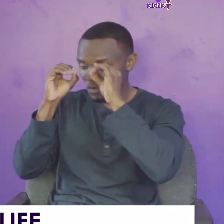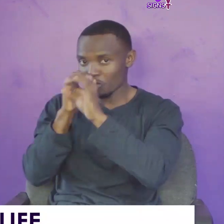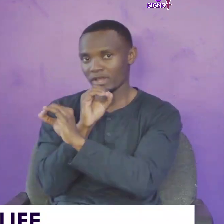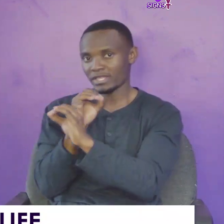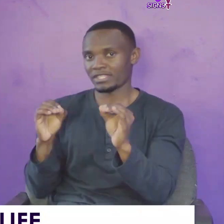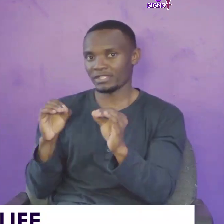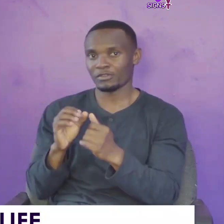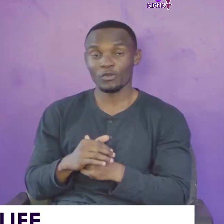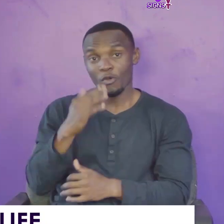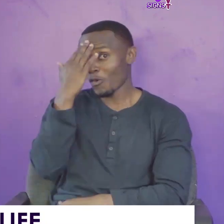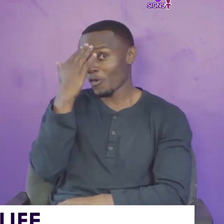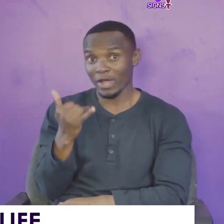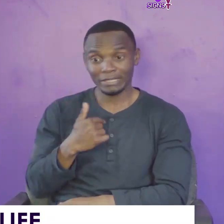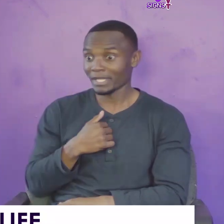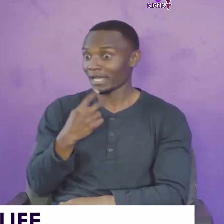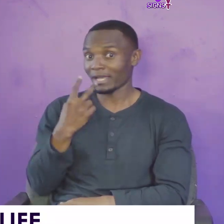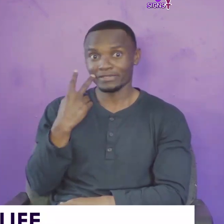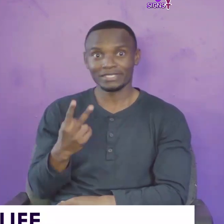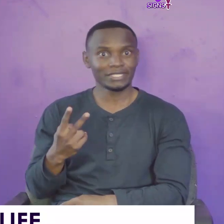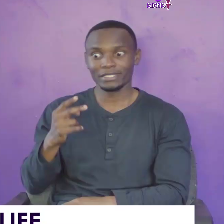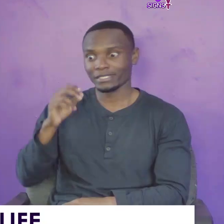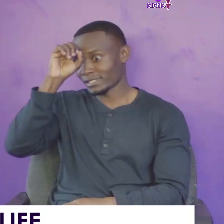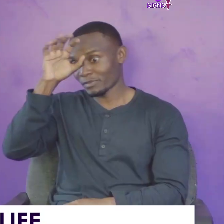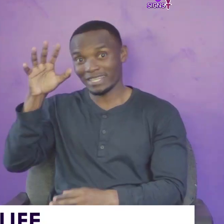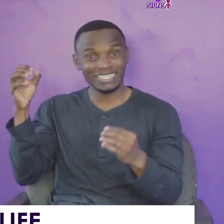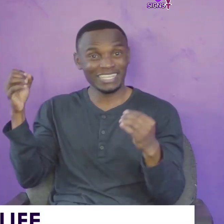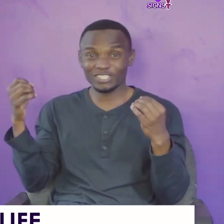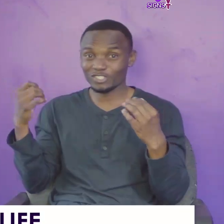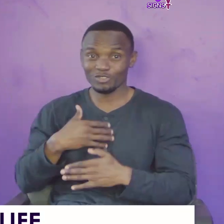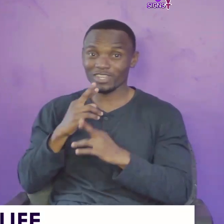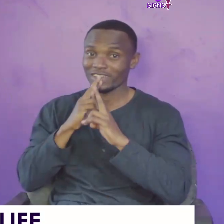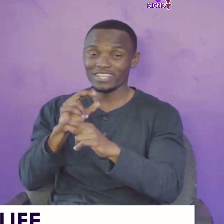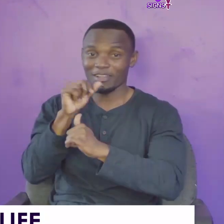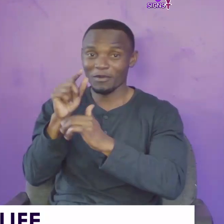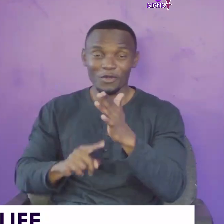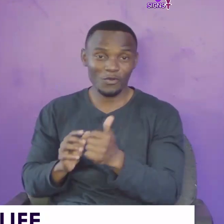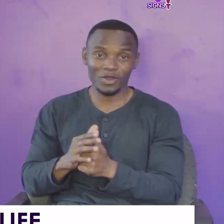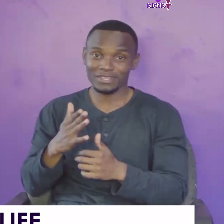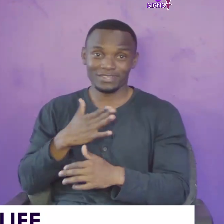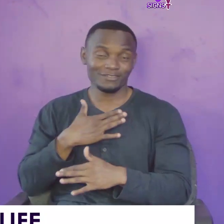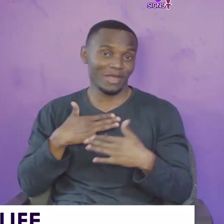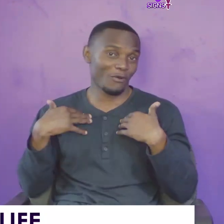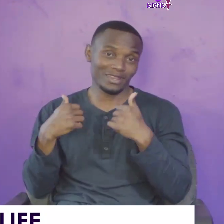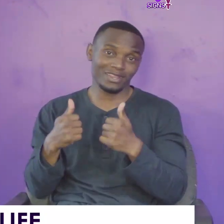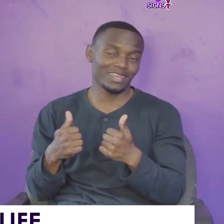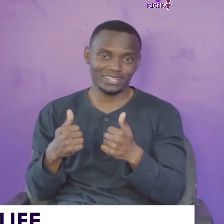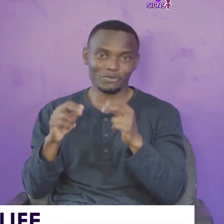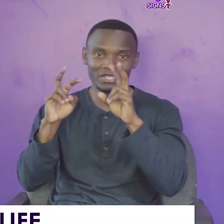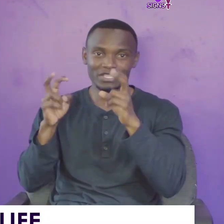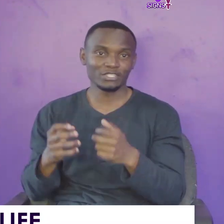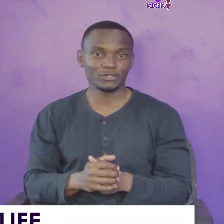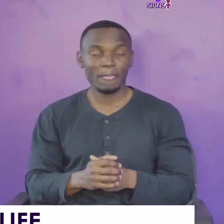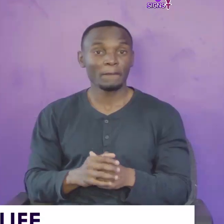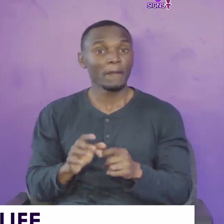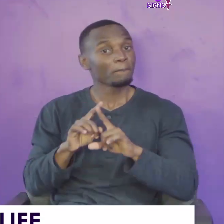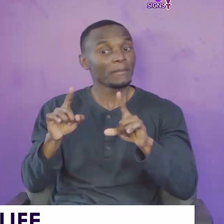I've seen surprising, shocking results from Google concerning my health issues. Okay. And maybe it